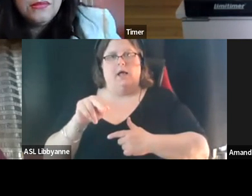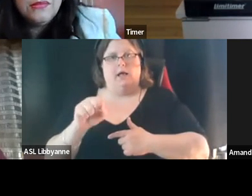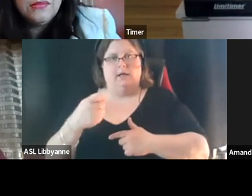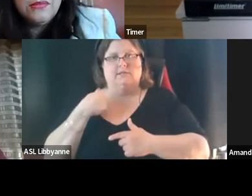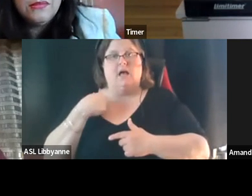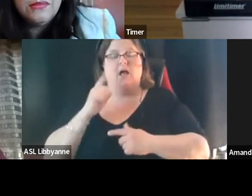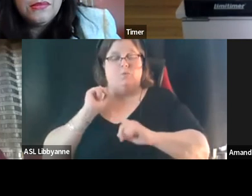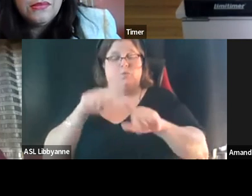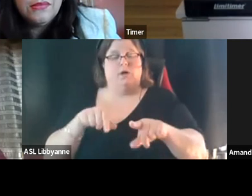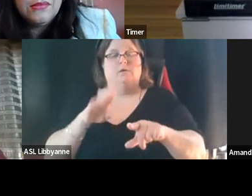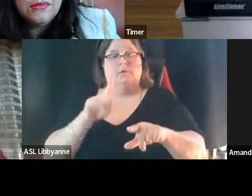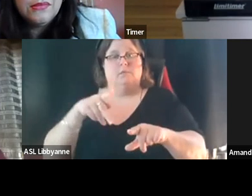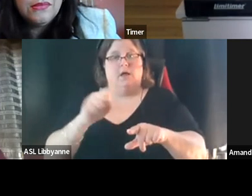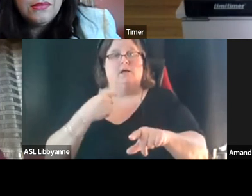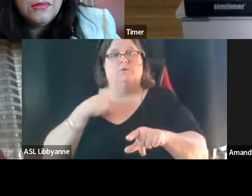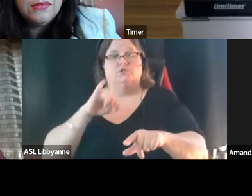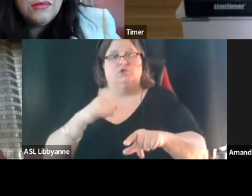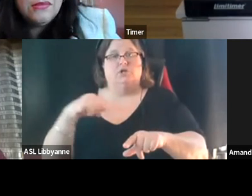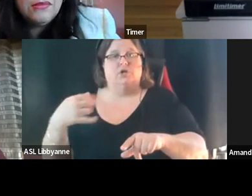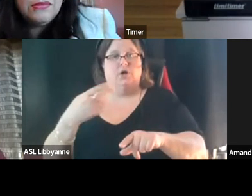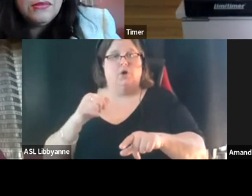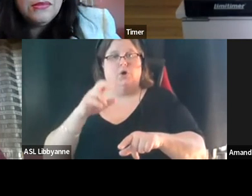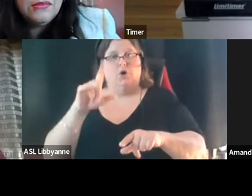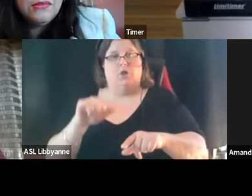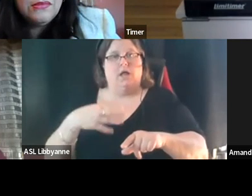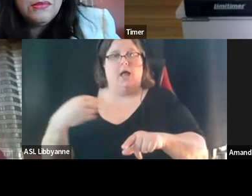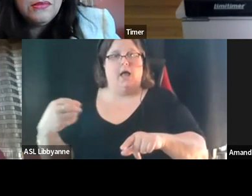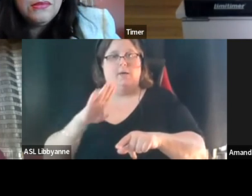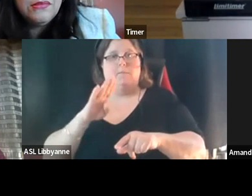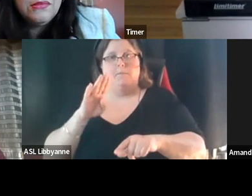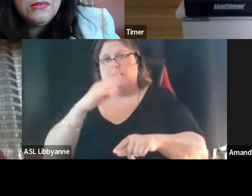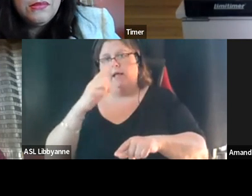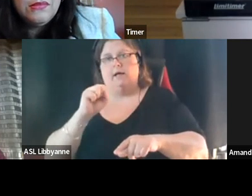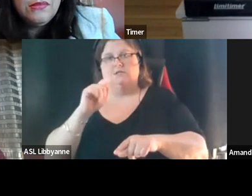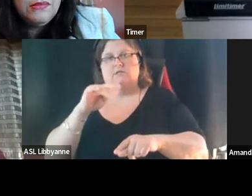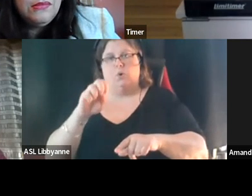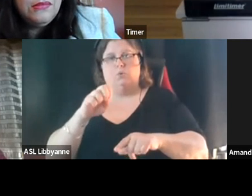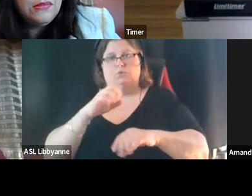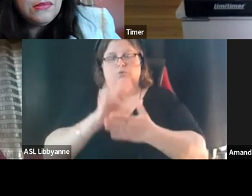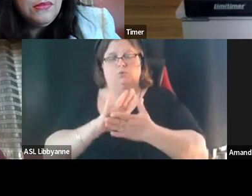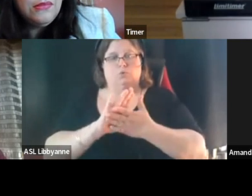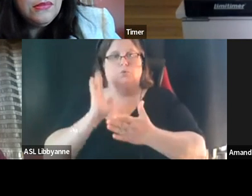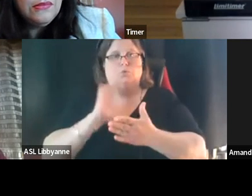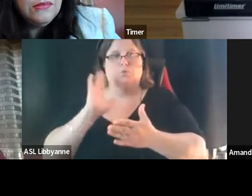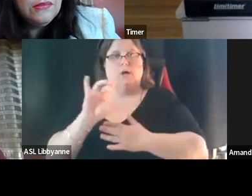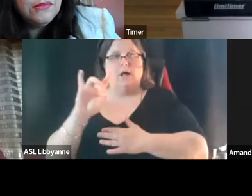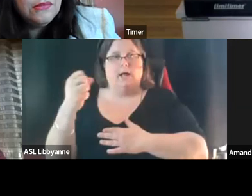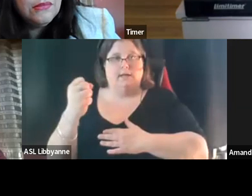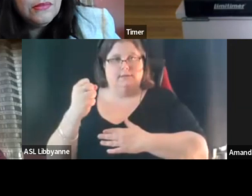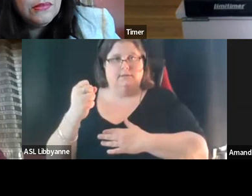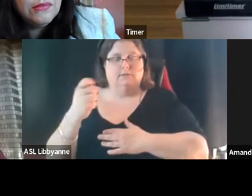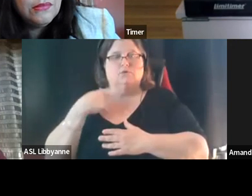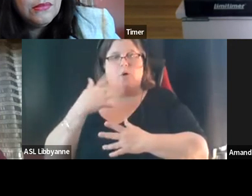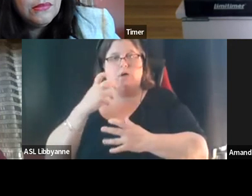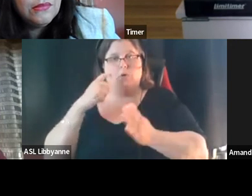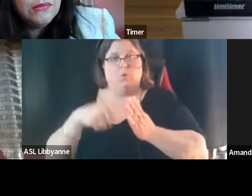I am a student of J.J. Hurley and Blackstone School back in the 80s. And one thing I noticed with a lot of this